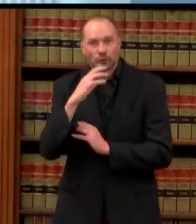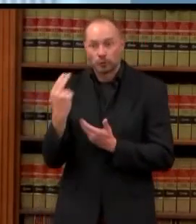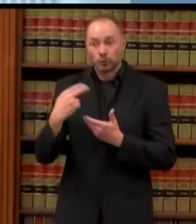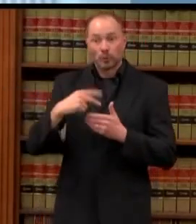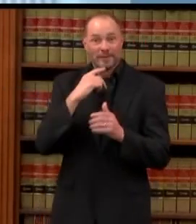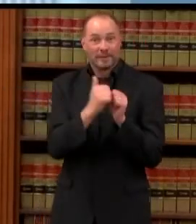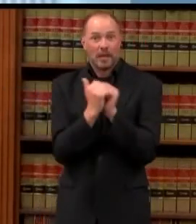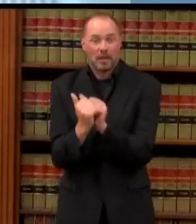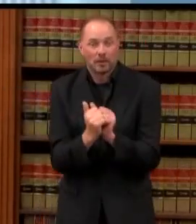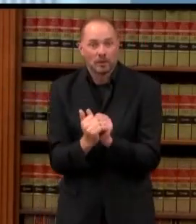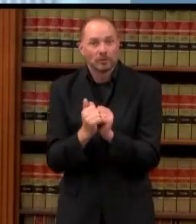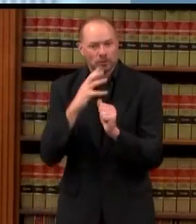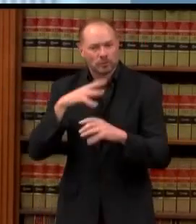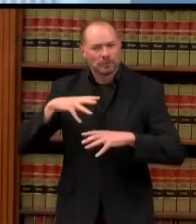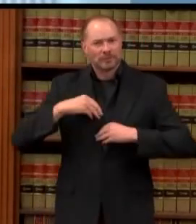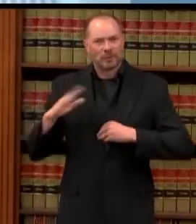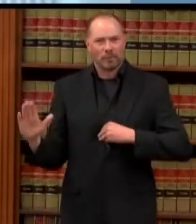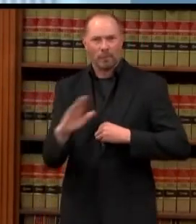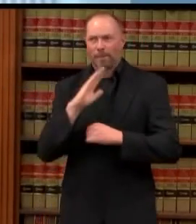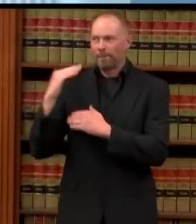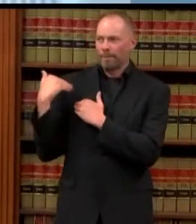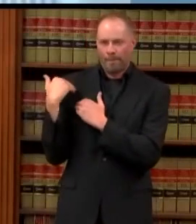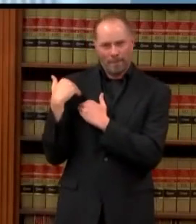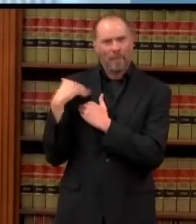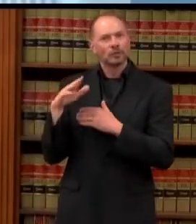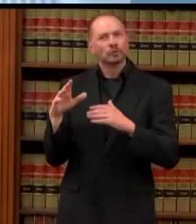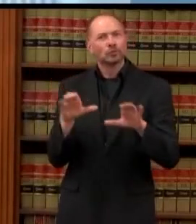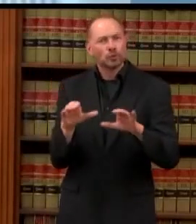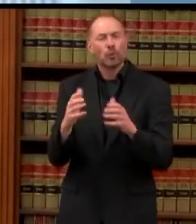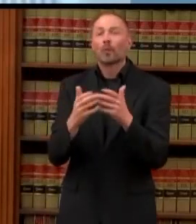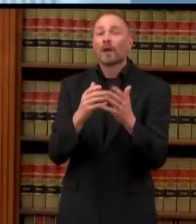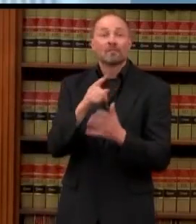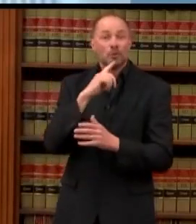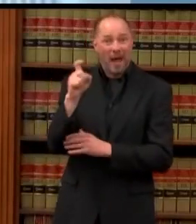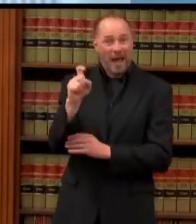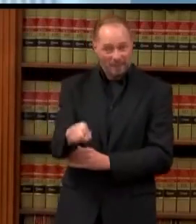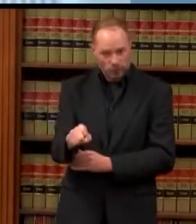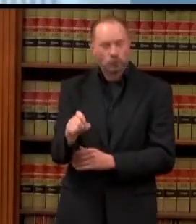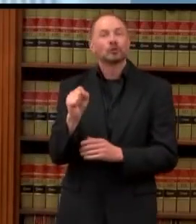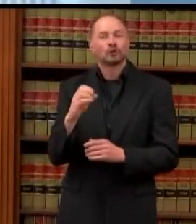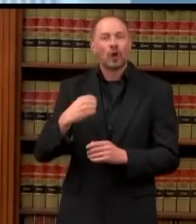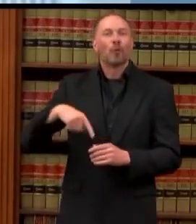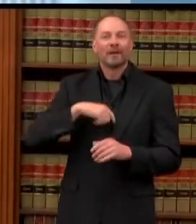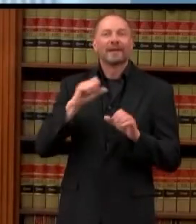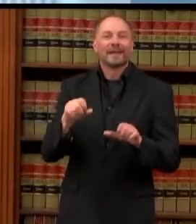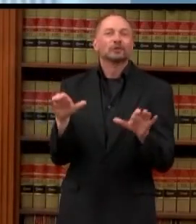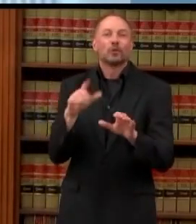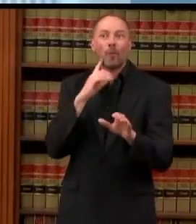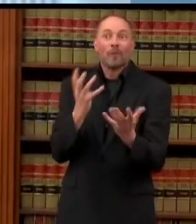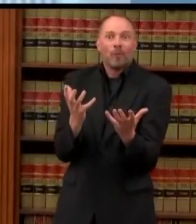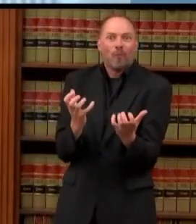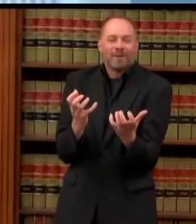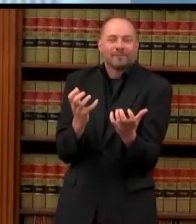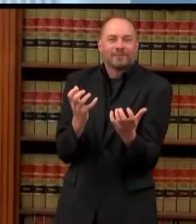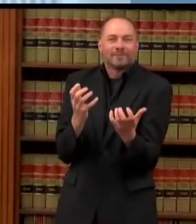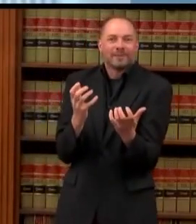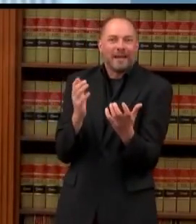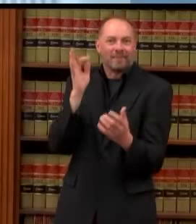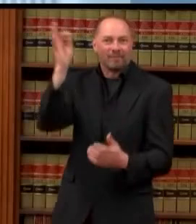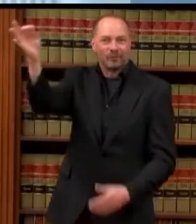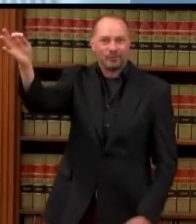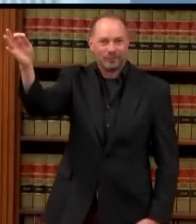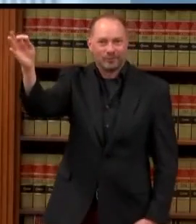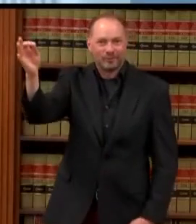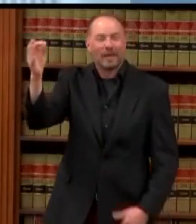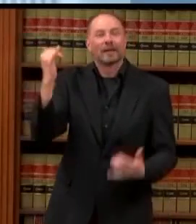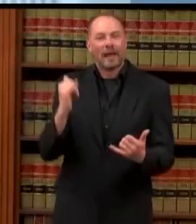up the mantle of personal responsibility to do what you have to do so we can do what we want to do in the very near future.